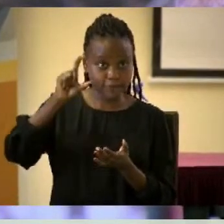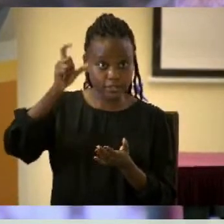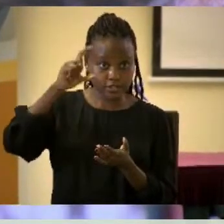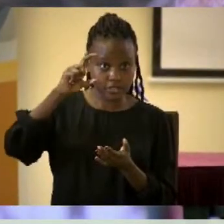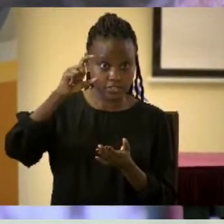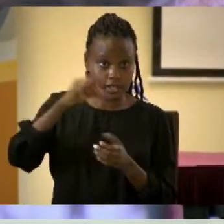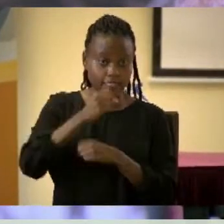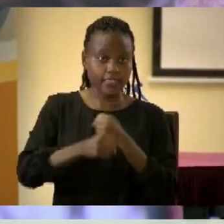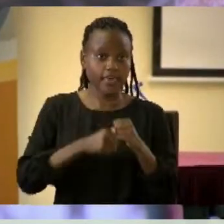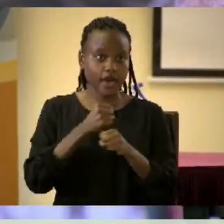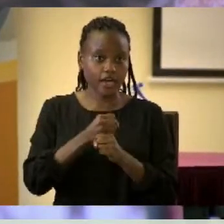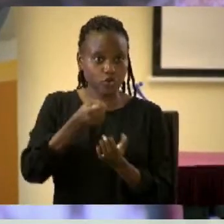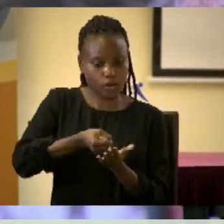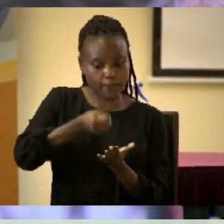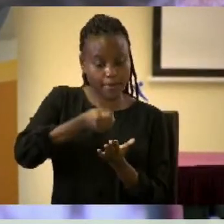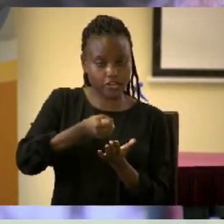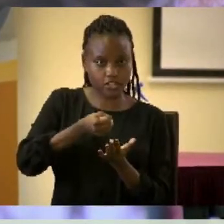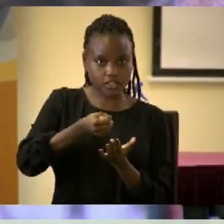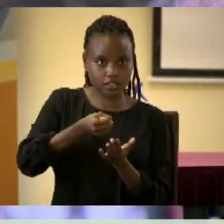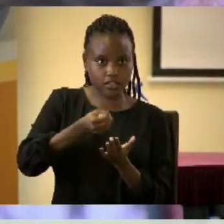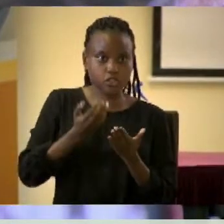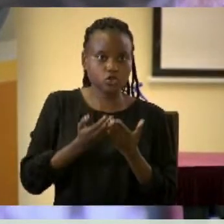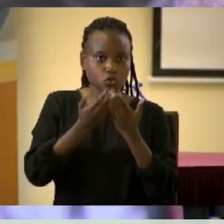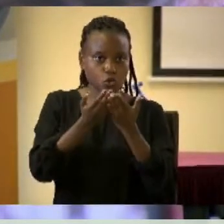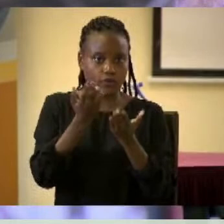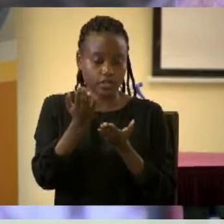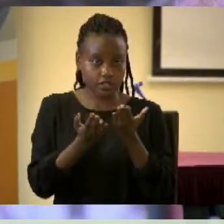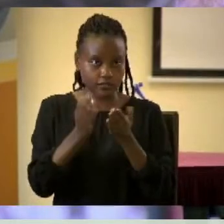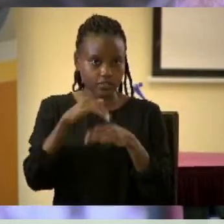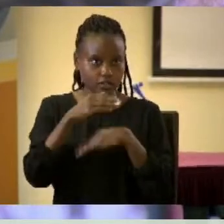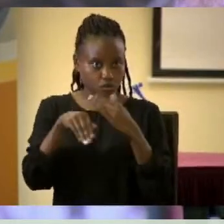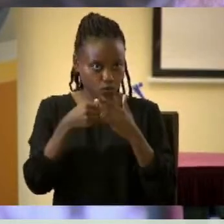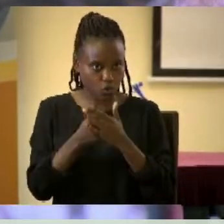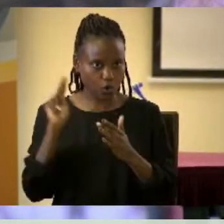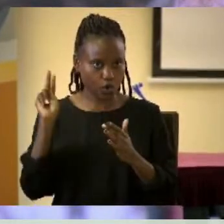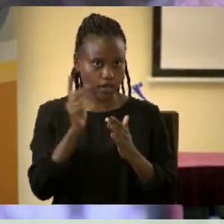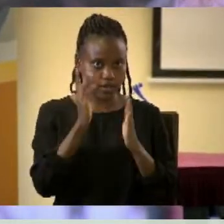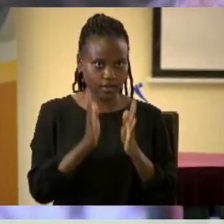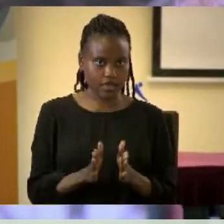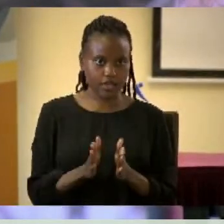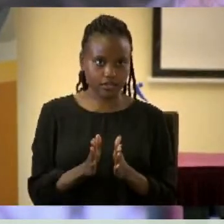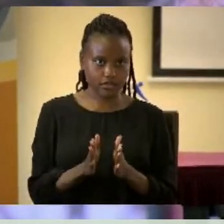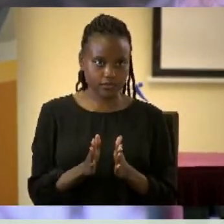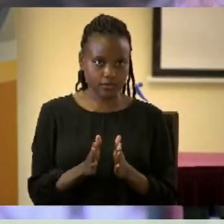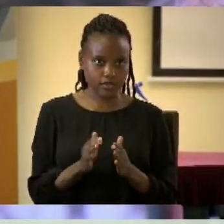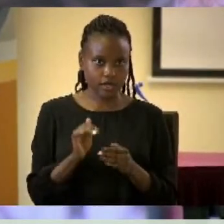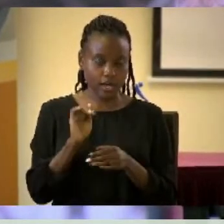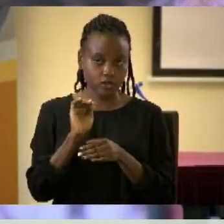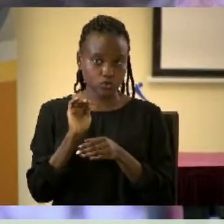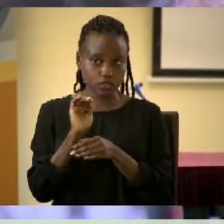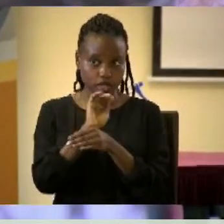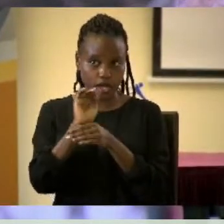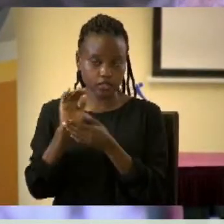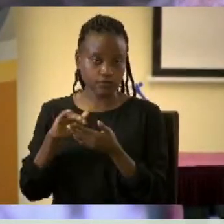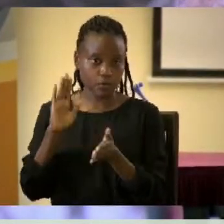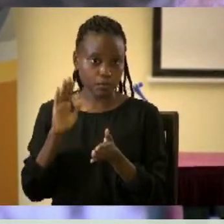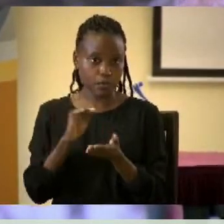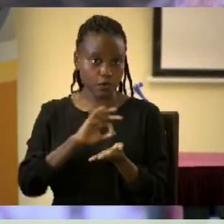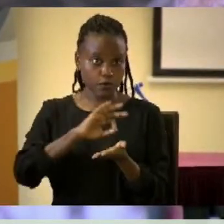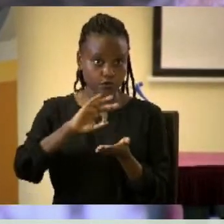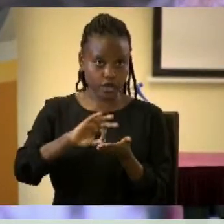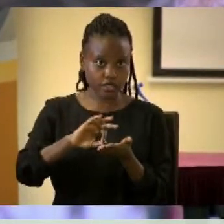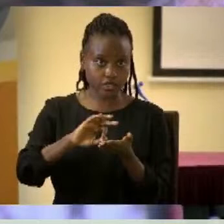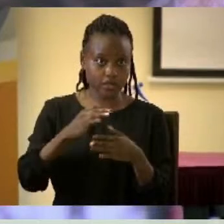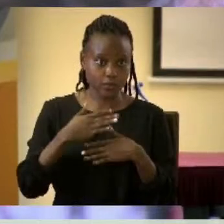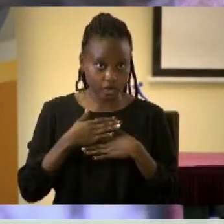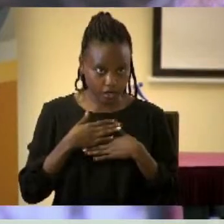budgetary allocation so that we can offer this service to all deserving Kenyans. As we ask for more funds, we are most grateful to